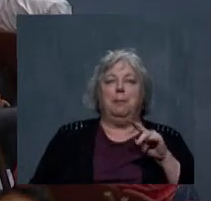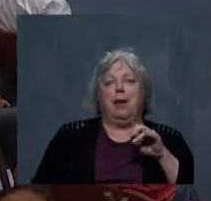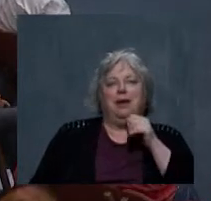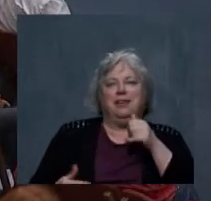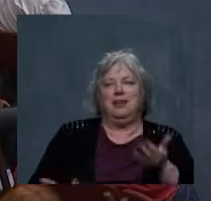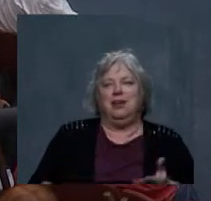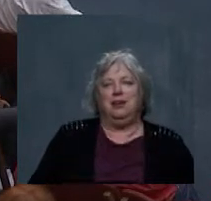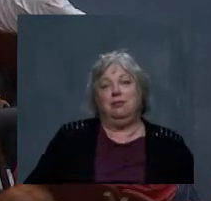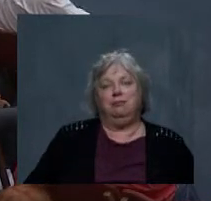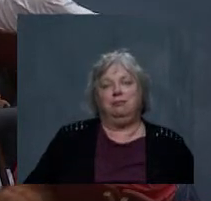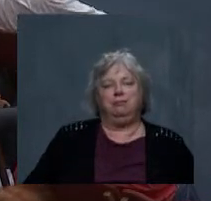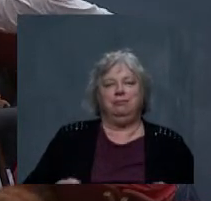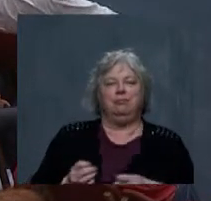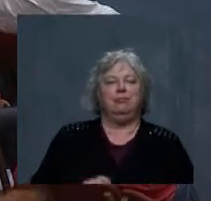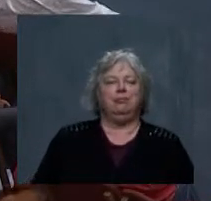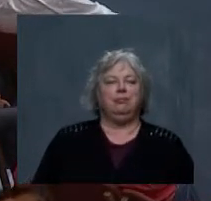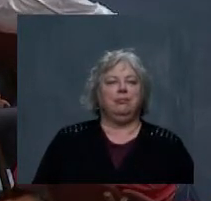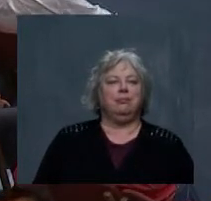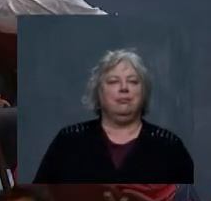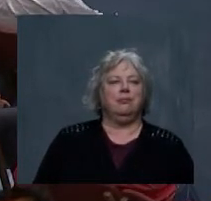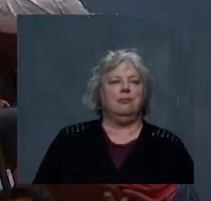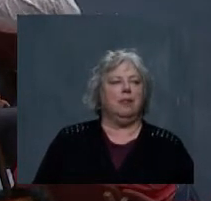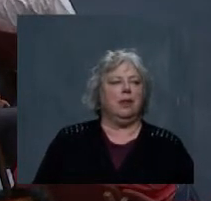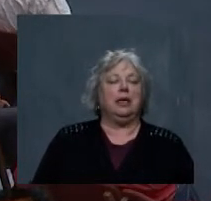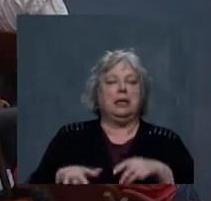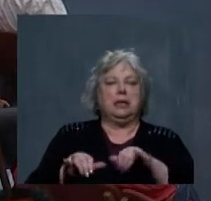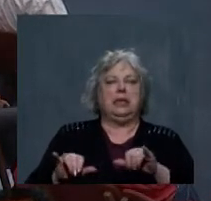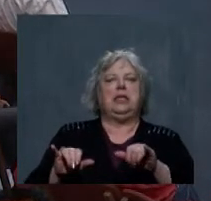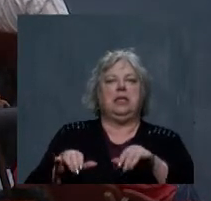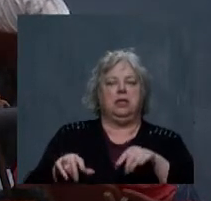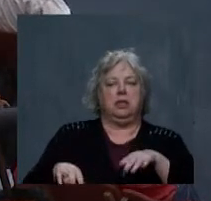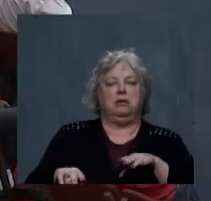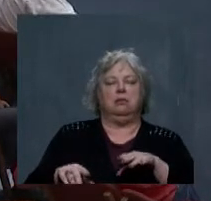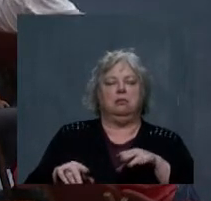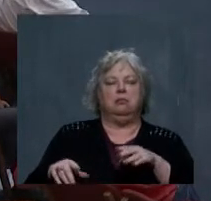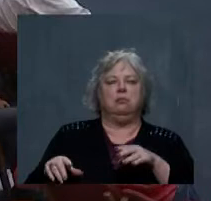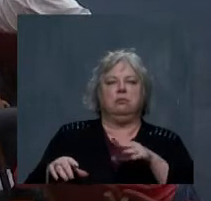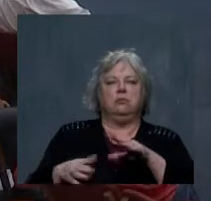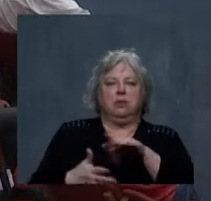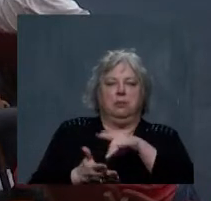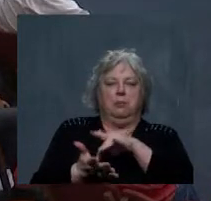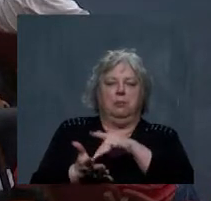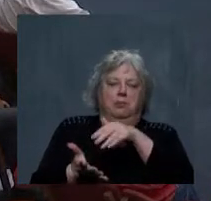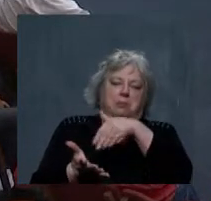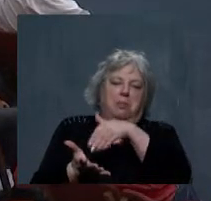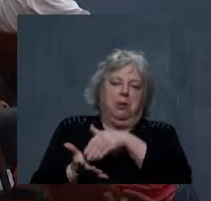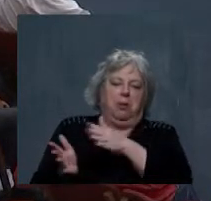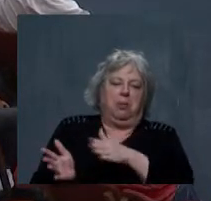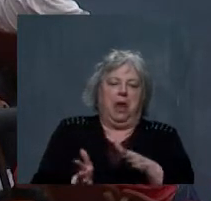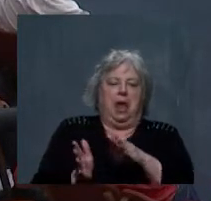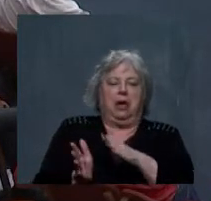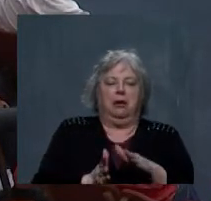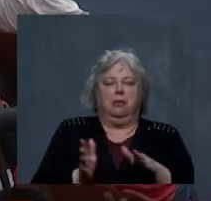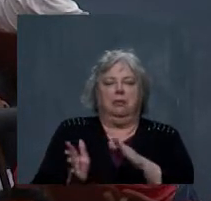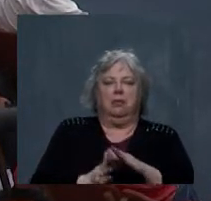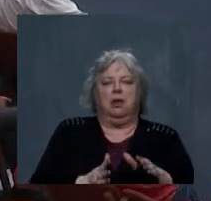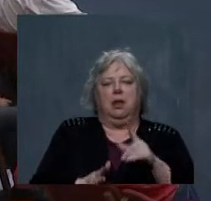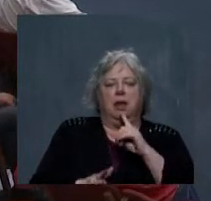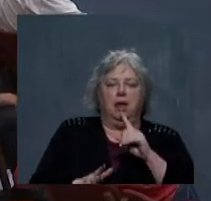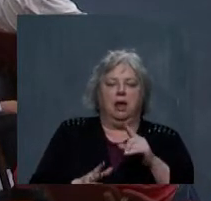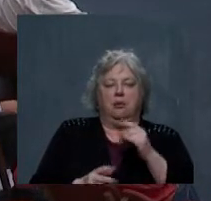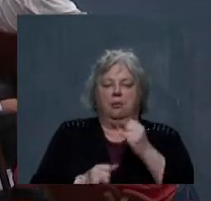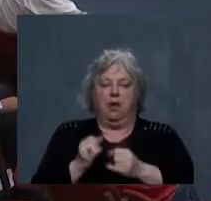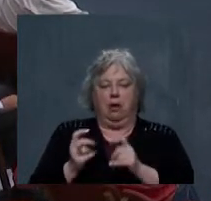so. It's still in the planning stages. They're working on some, you know, final configurations